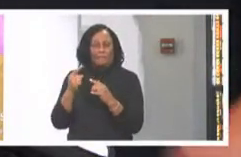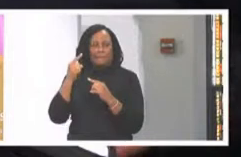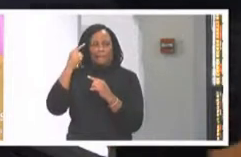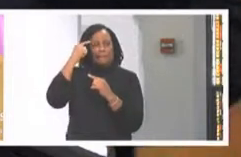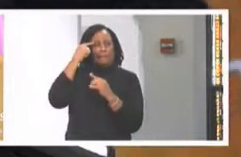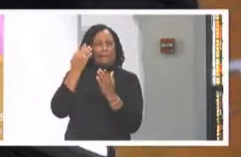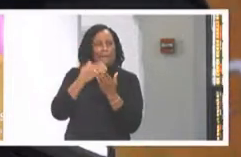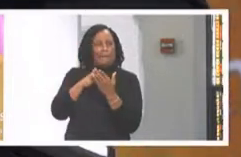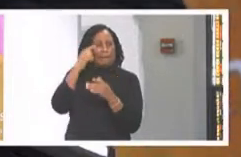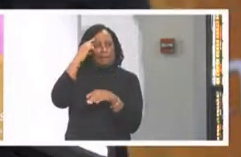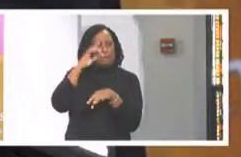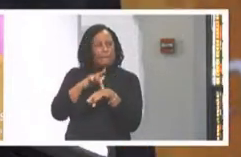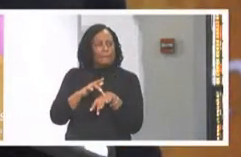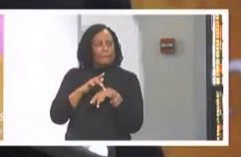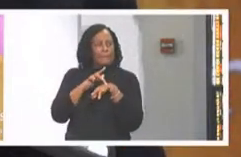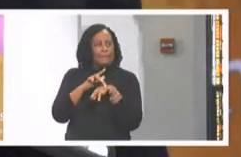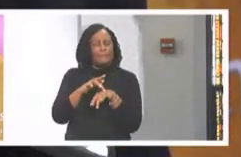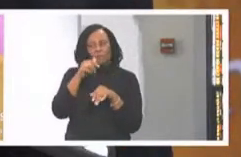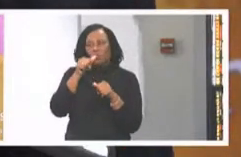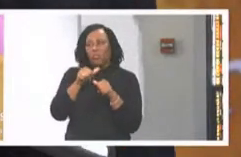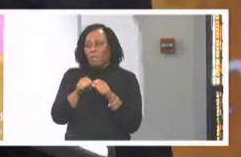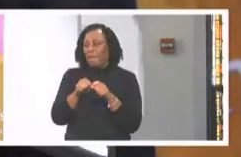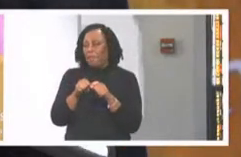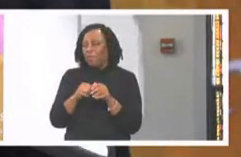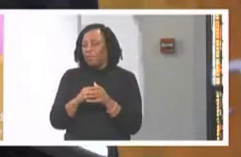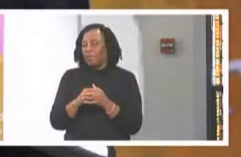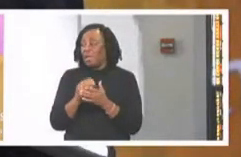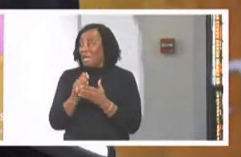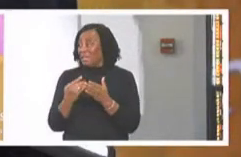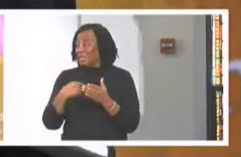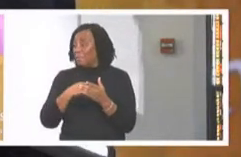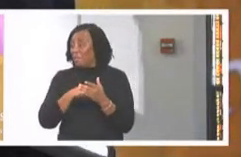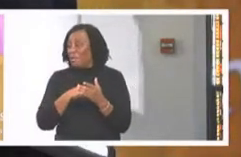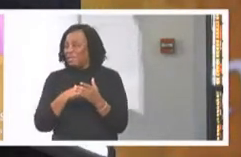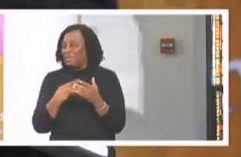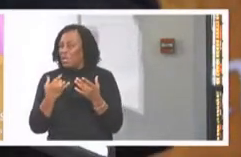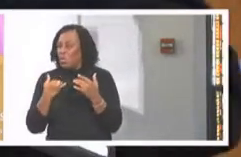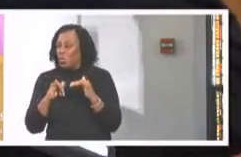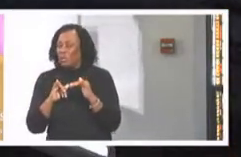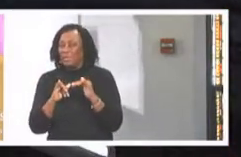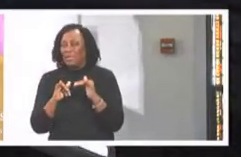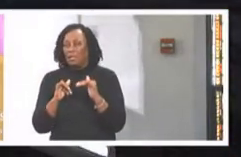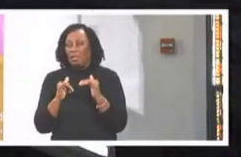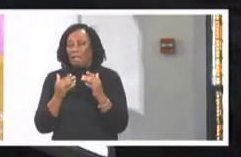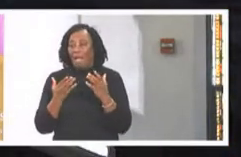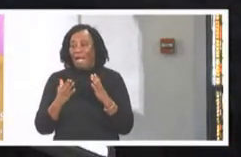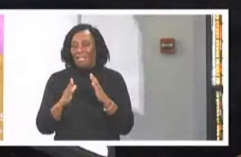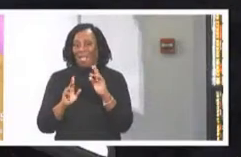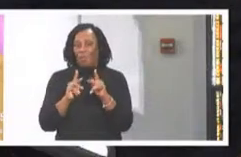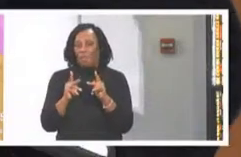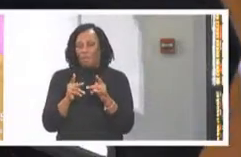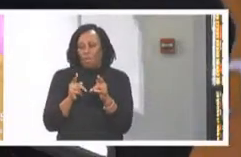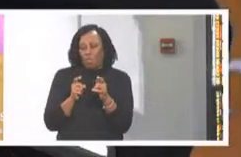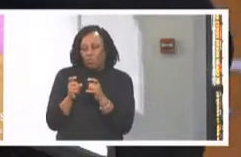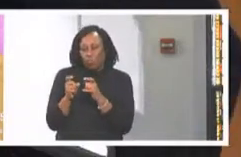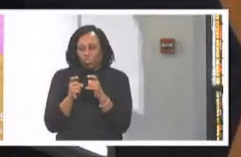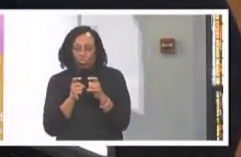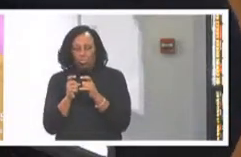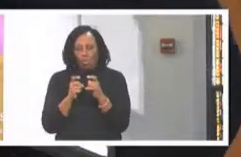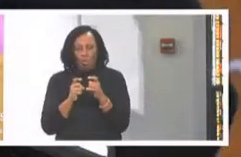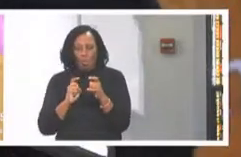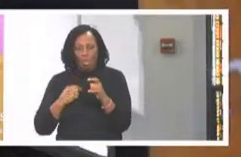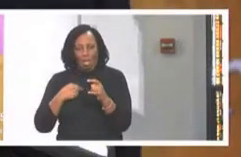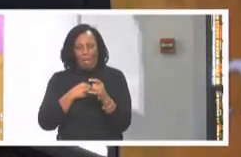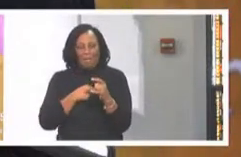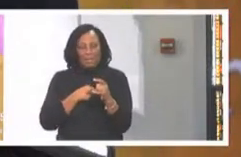said. You know, some of us are still being controlled by things people said and did years